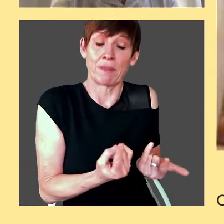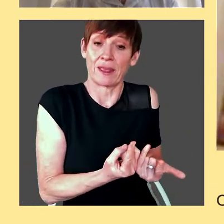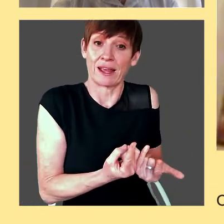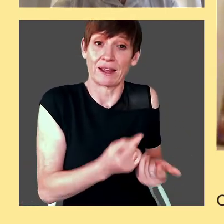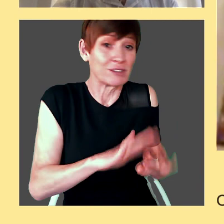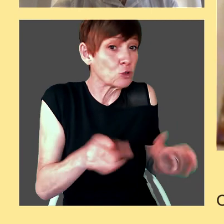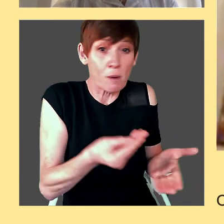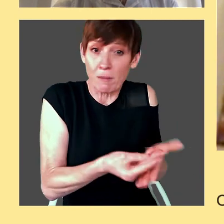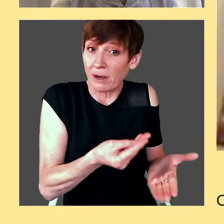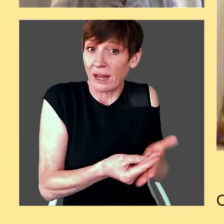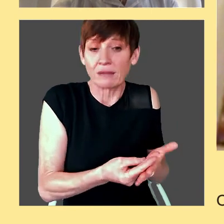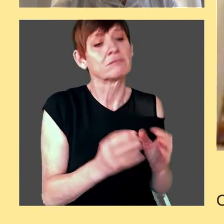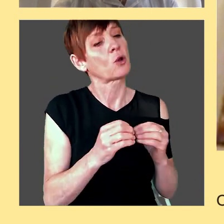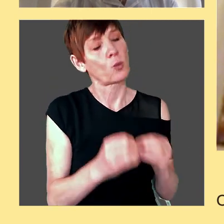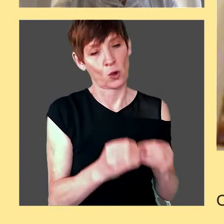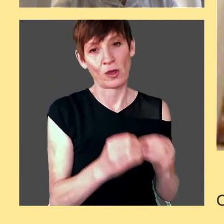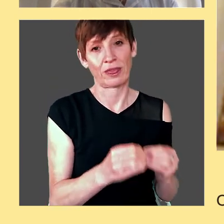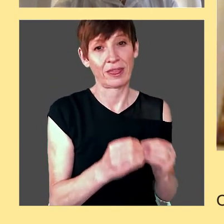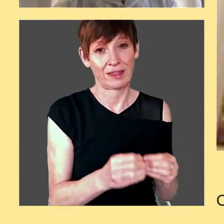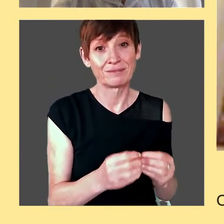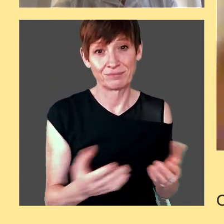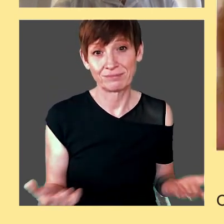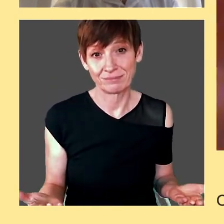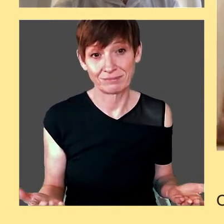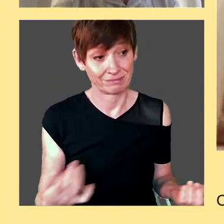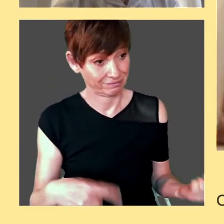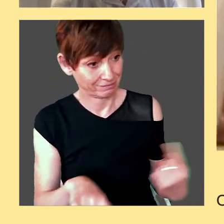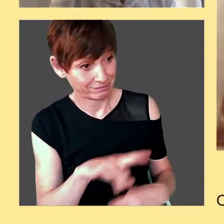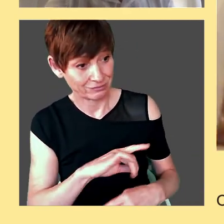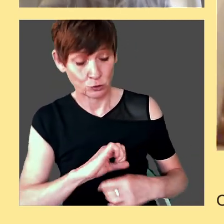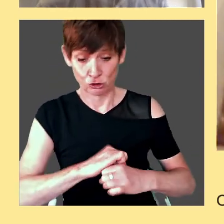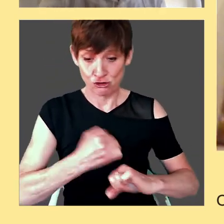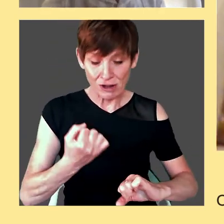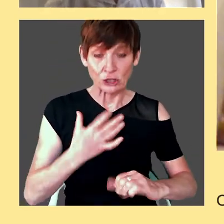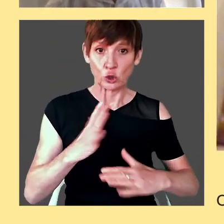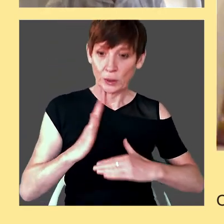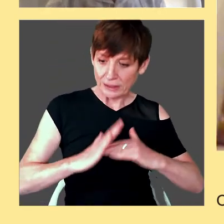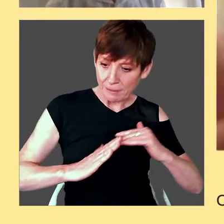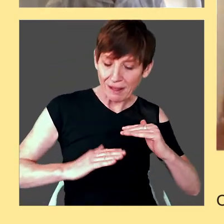it when you graduate. You have to build up something.